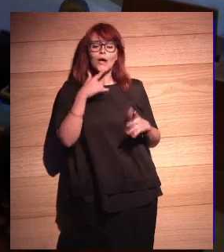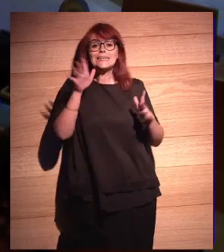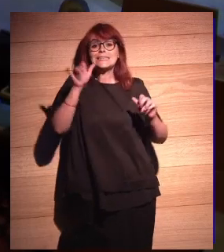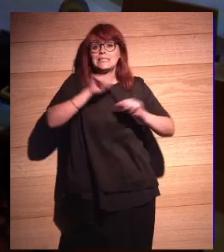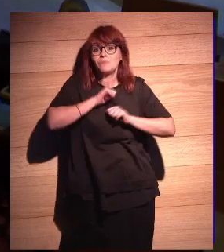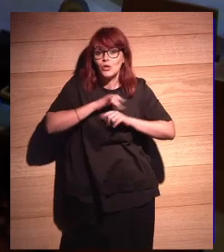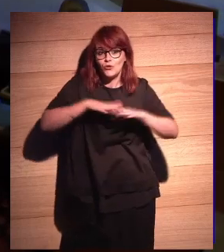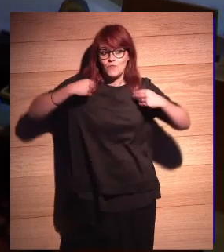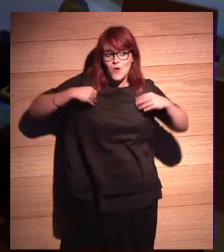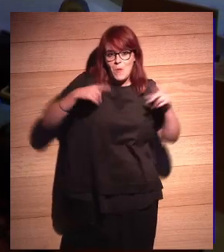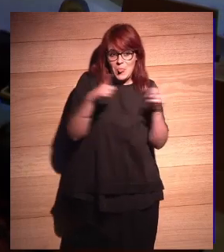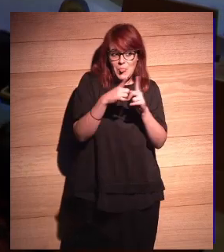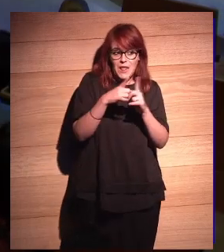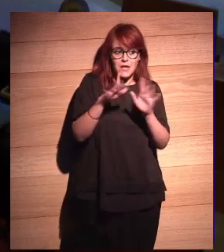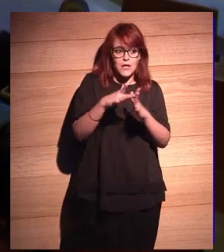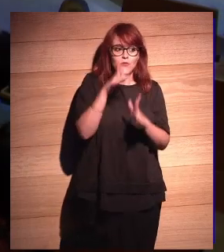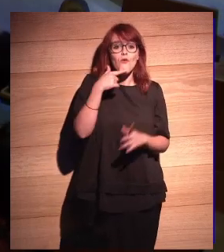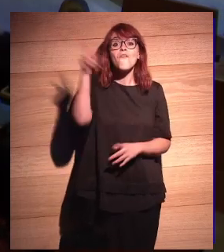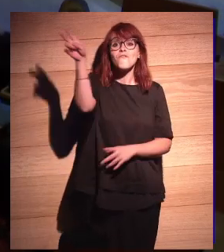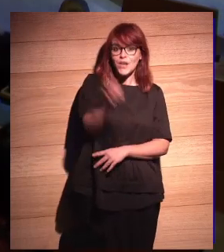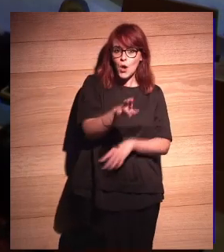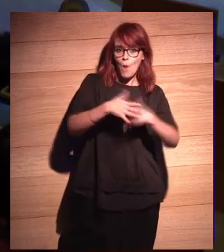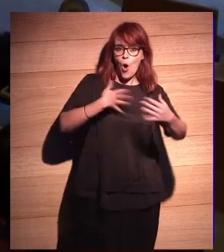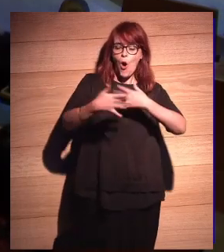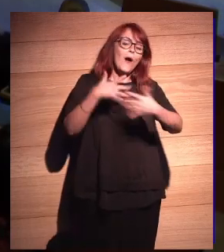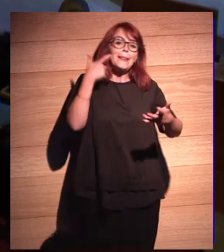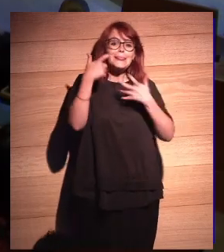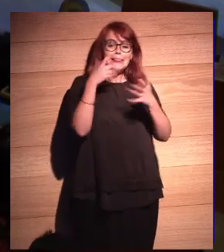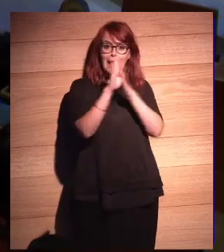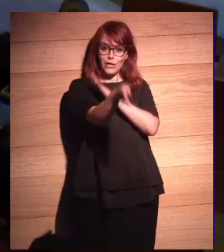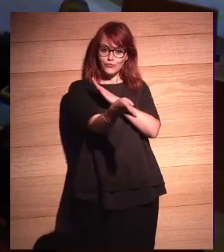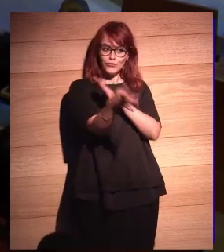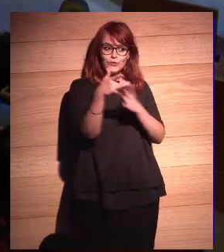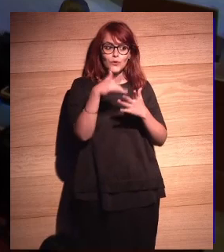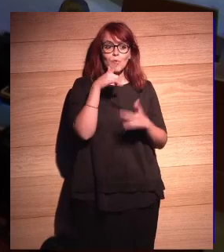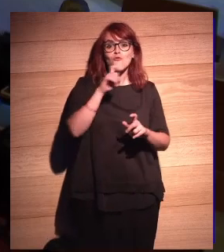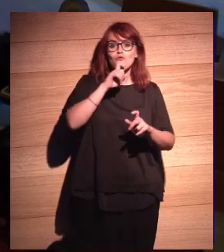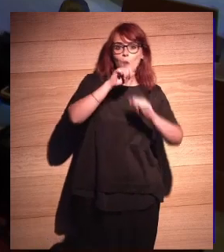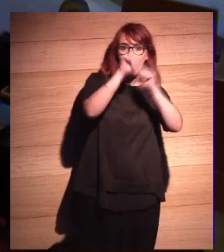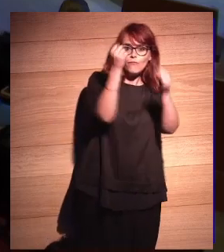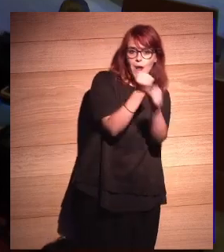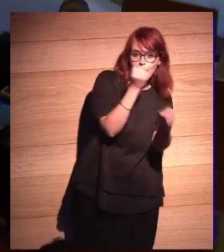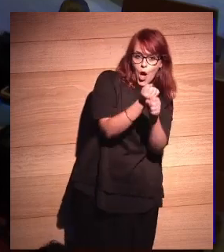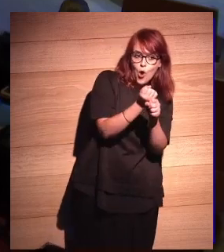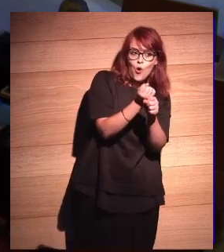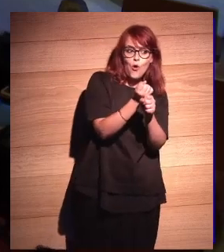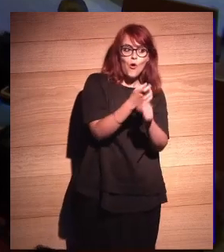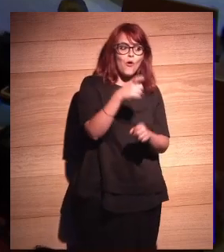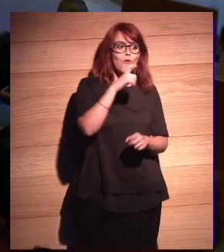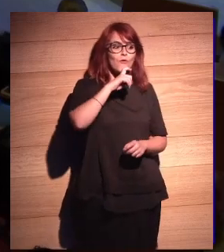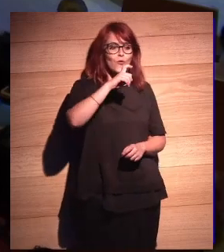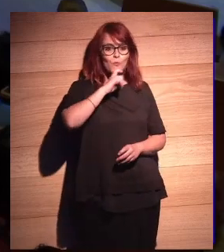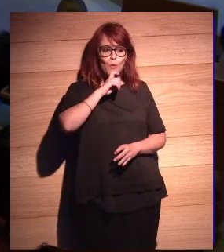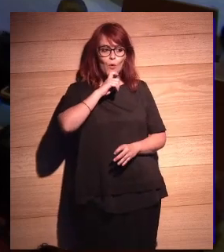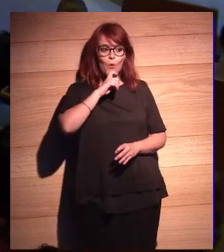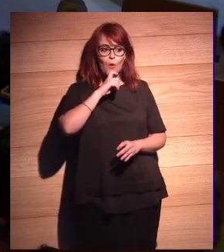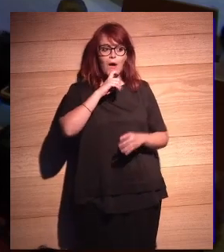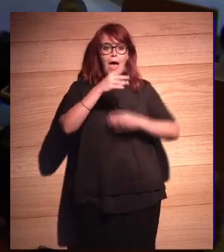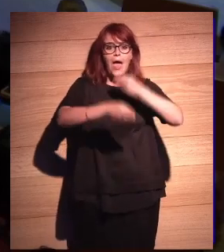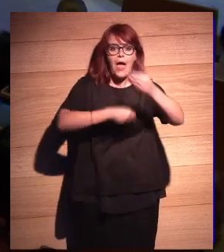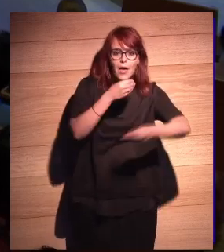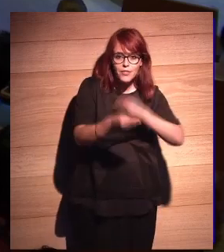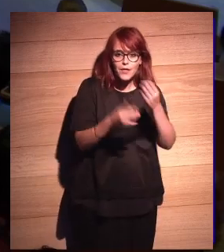you how I came to perform music this way and how I work, and then I